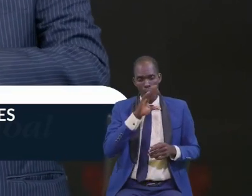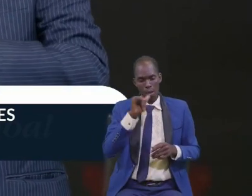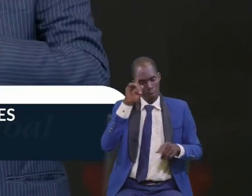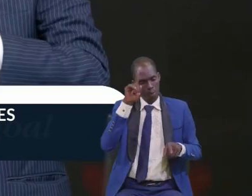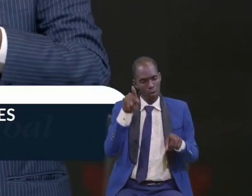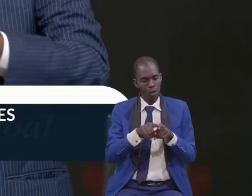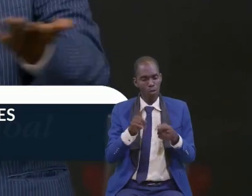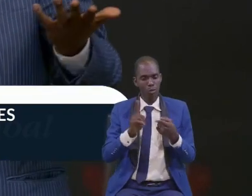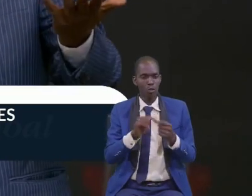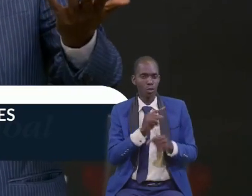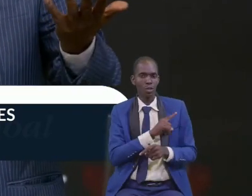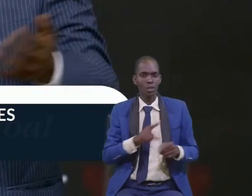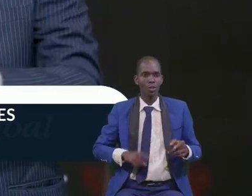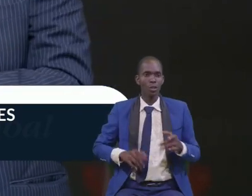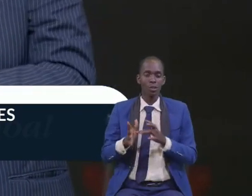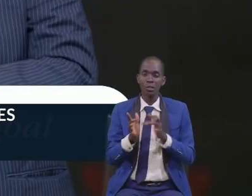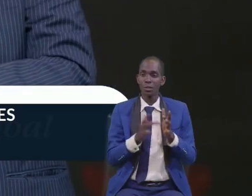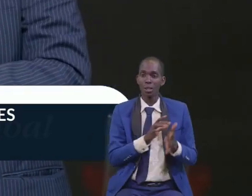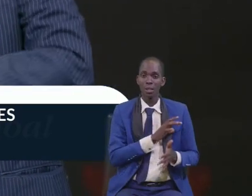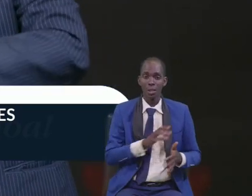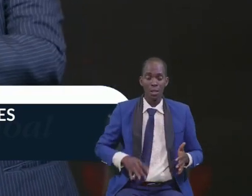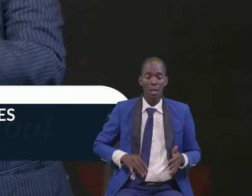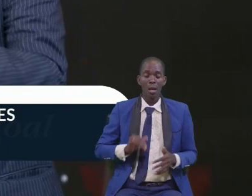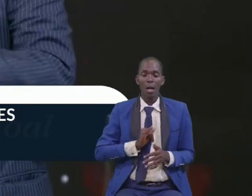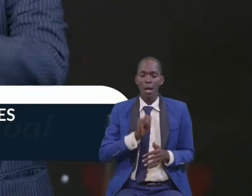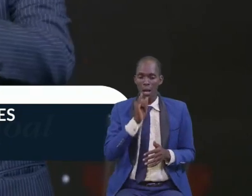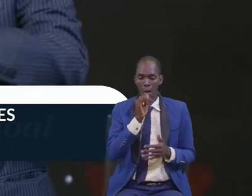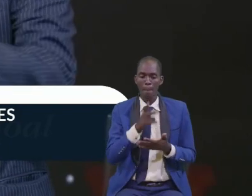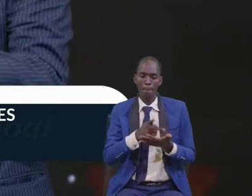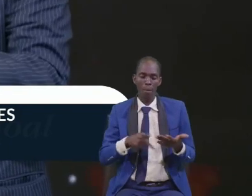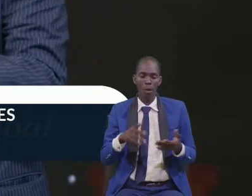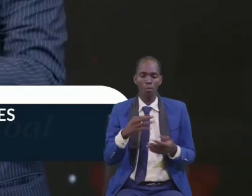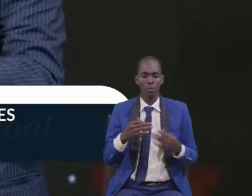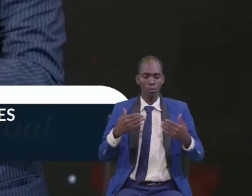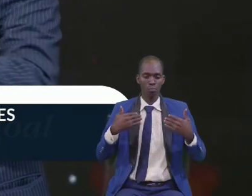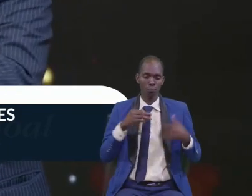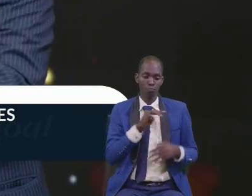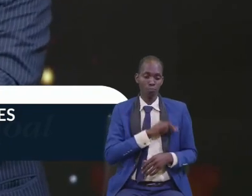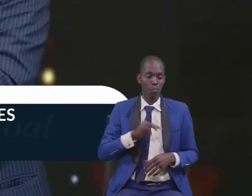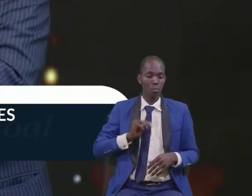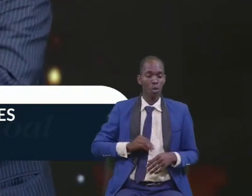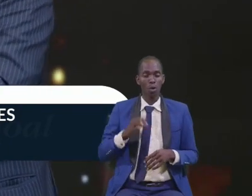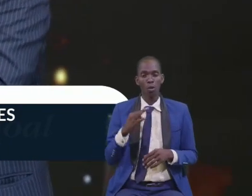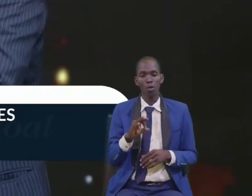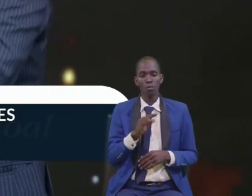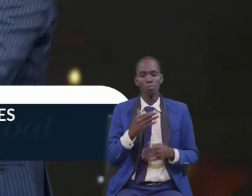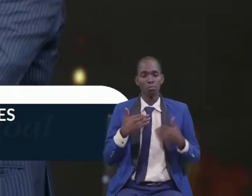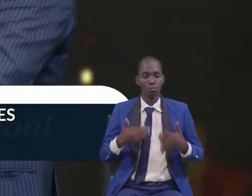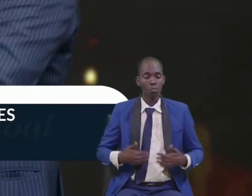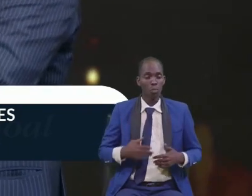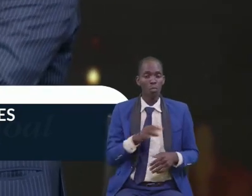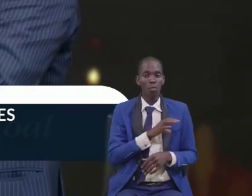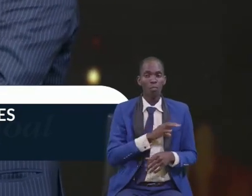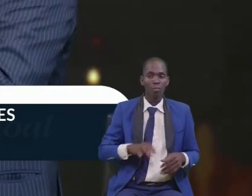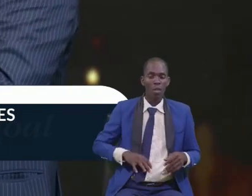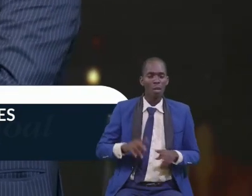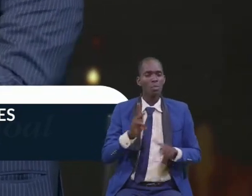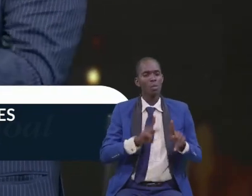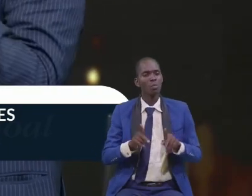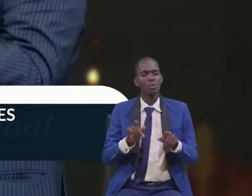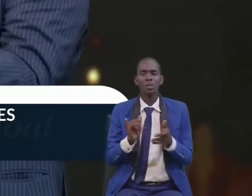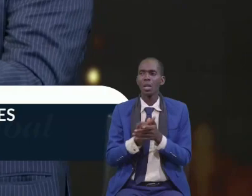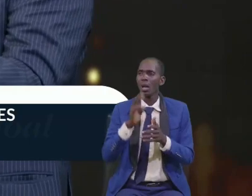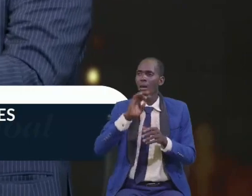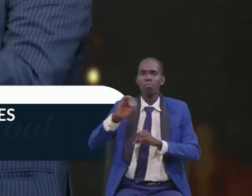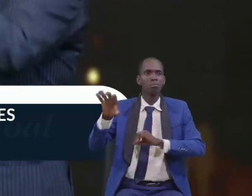Christ. I'm a member of the body of Christ, and all the scattered people all over, I'm just like you. You